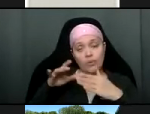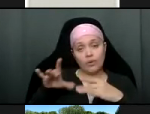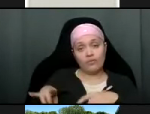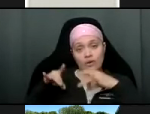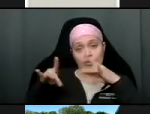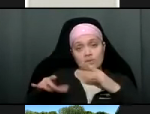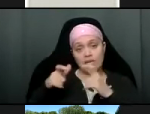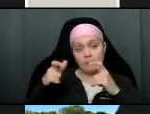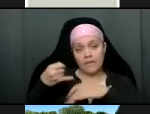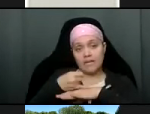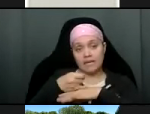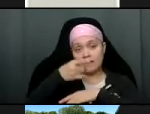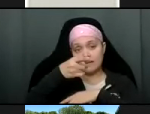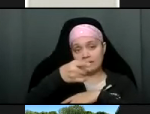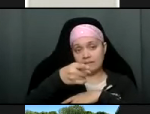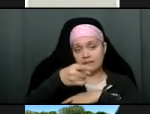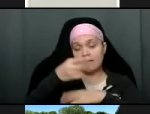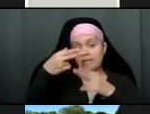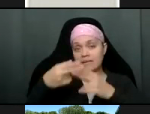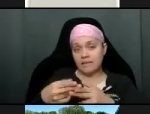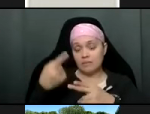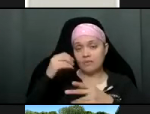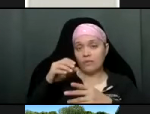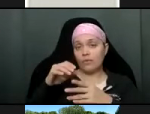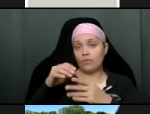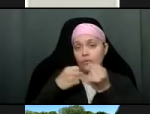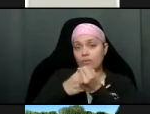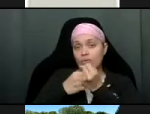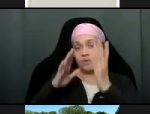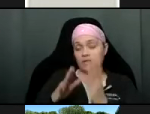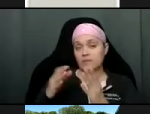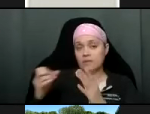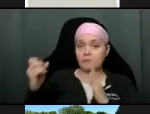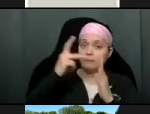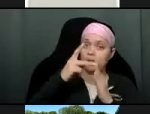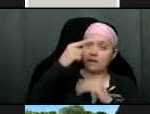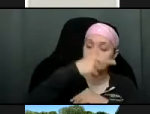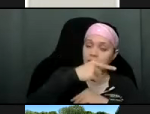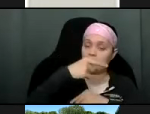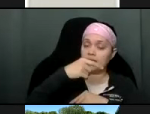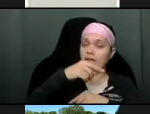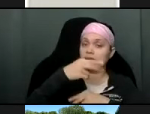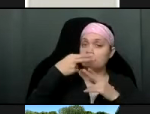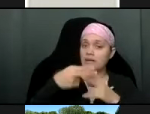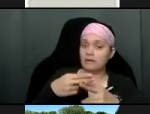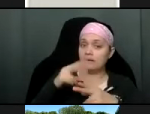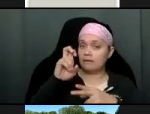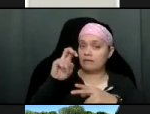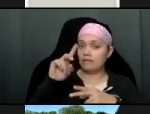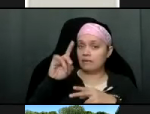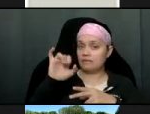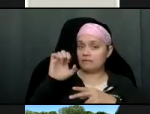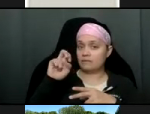that big island, and he named it for the sponsor back in the Netherlands. He named it Van Diemen's